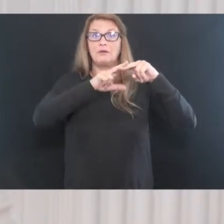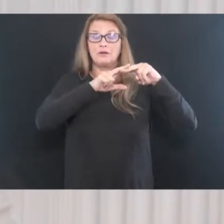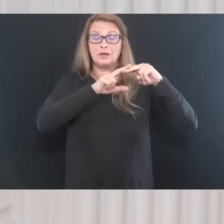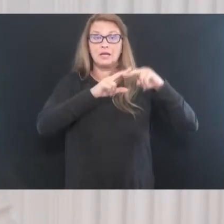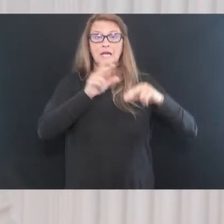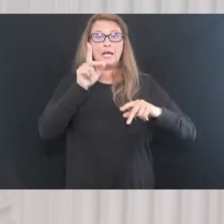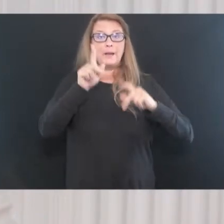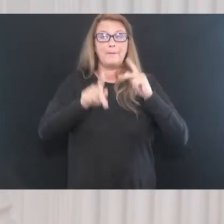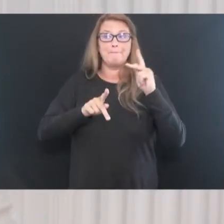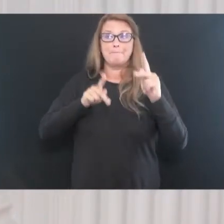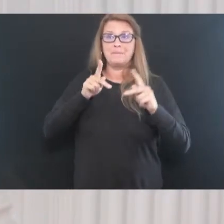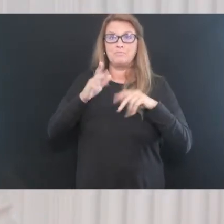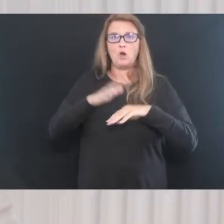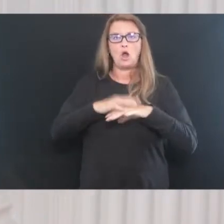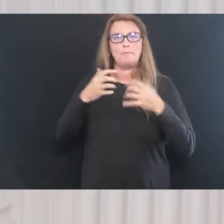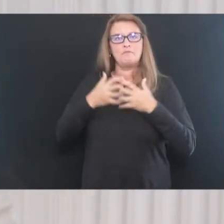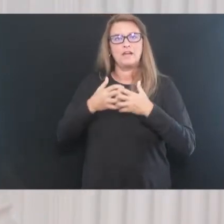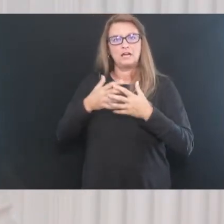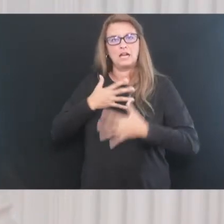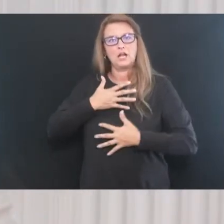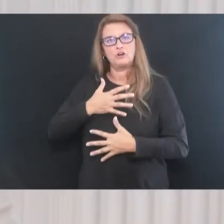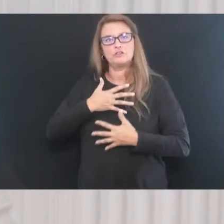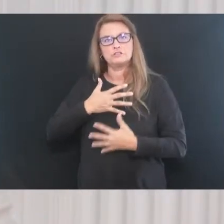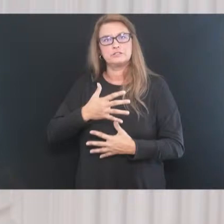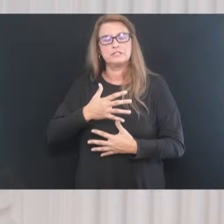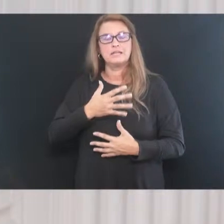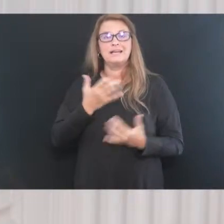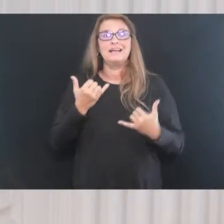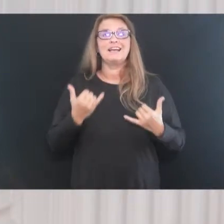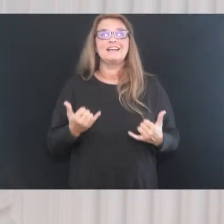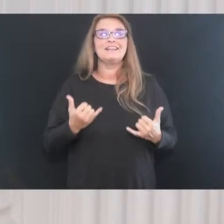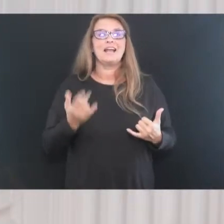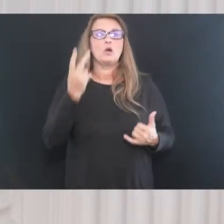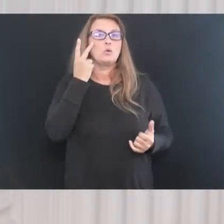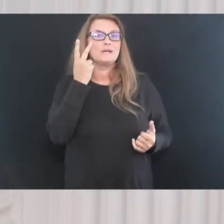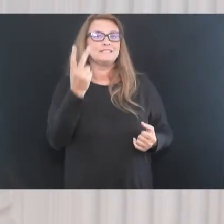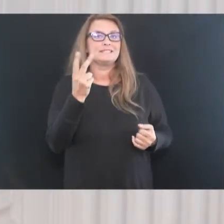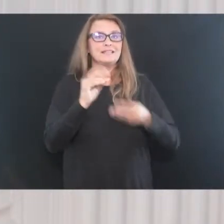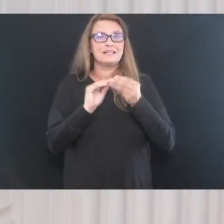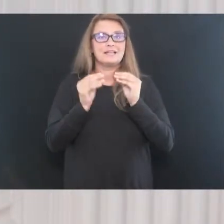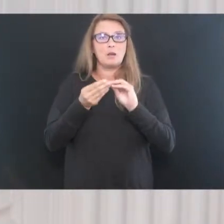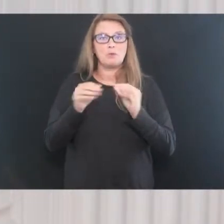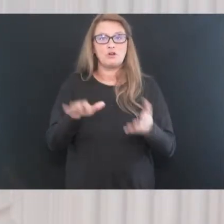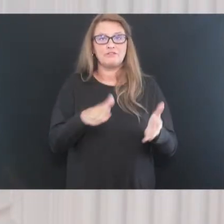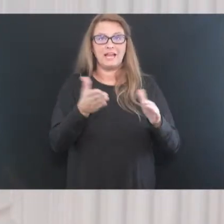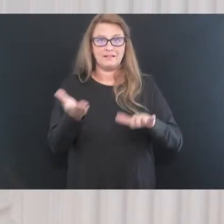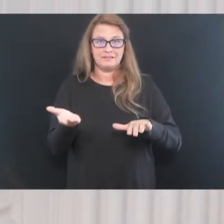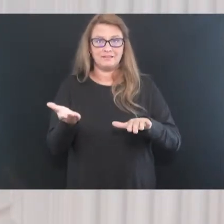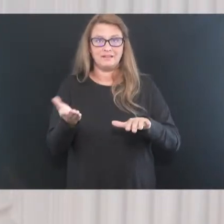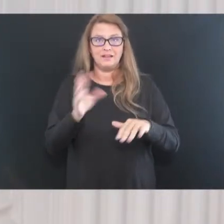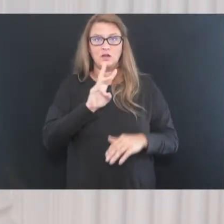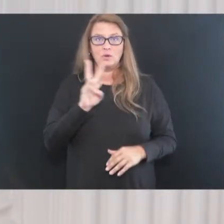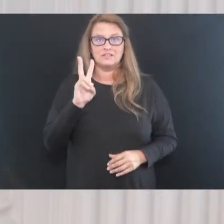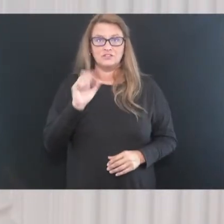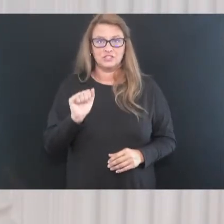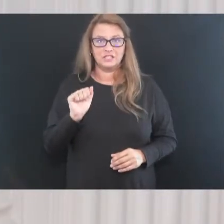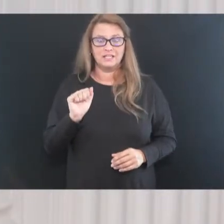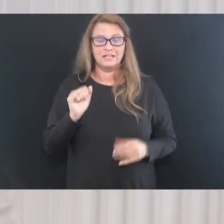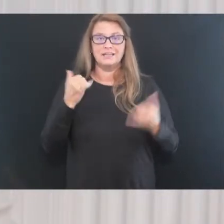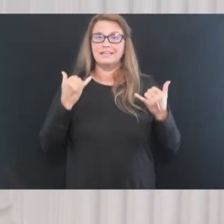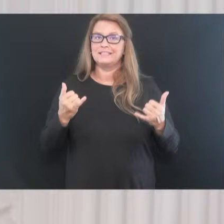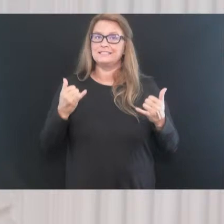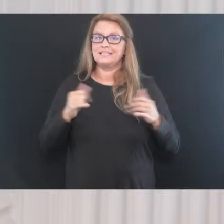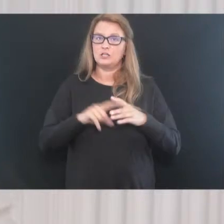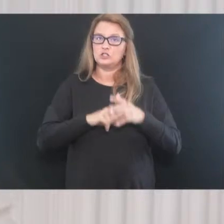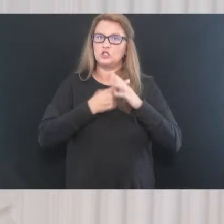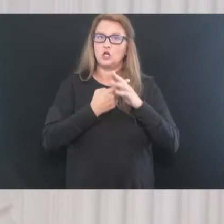people on mechanical ventilators. And what we're seeing now is the number of deaths in West Virginia is starting to